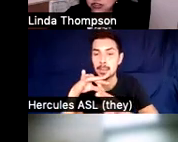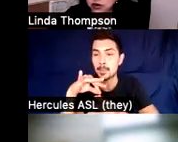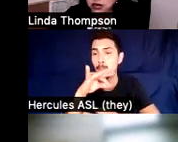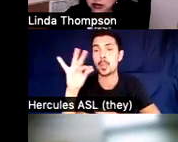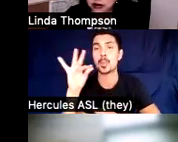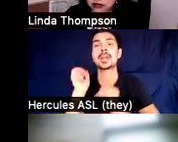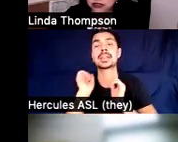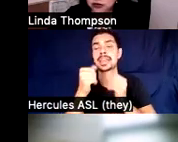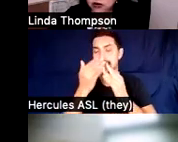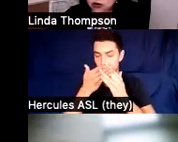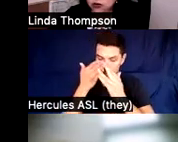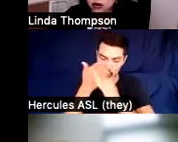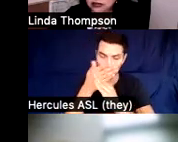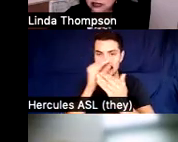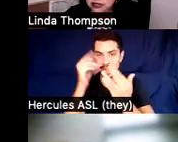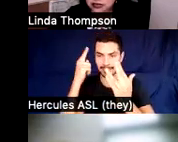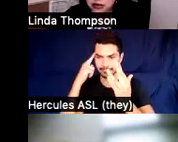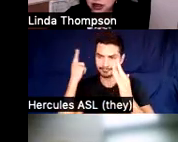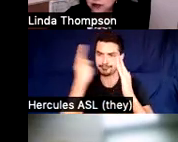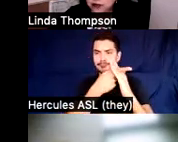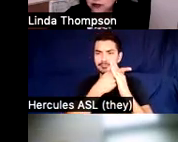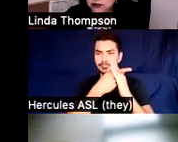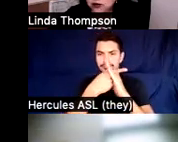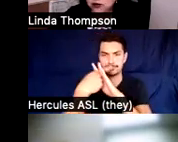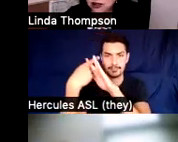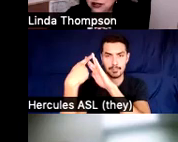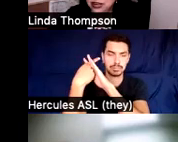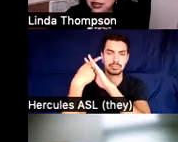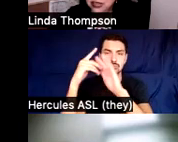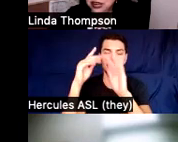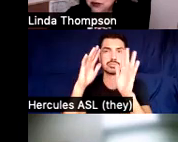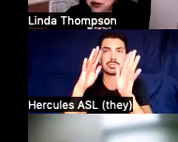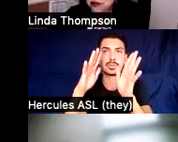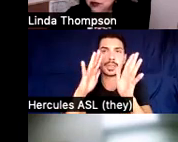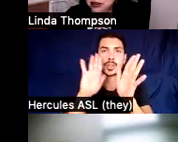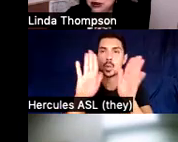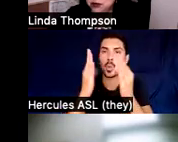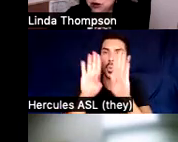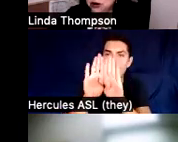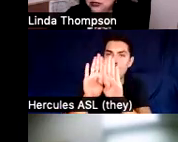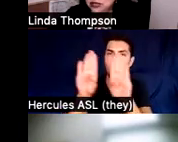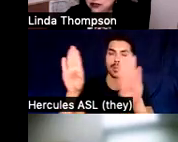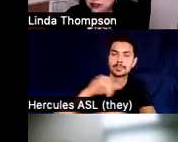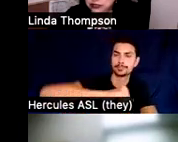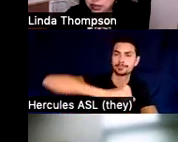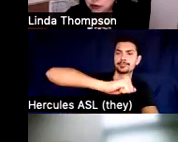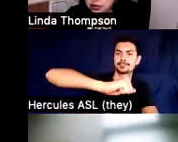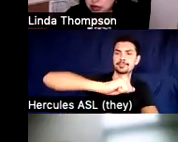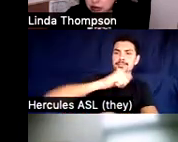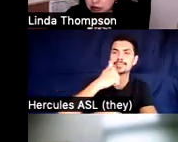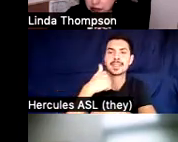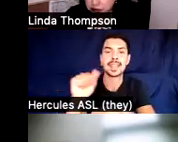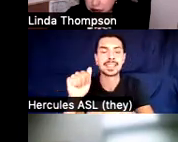and penetrate those big old walls and any type of bars that they're